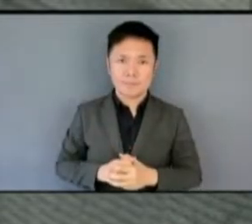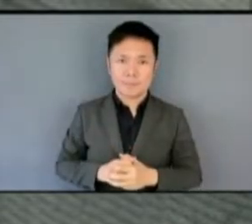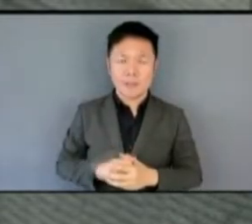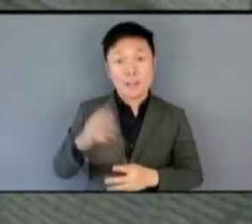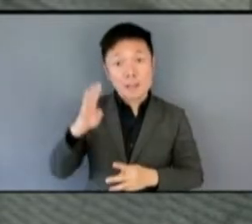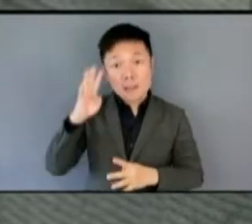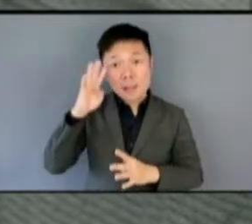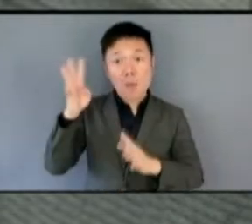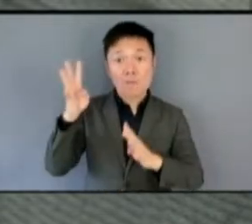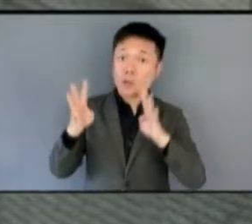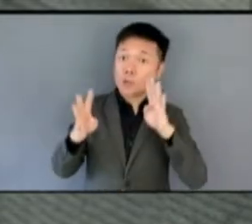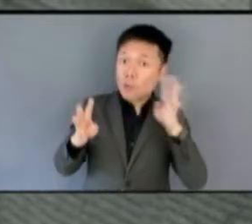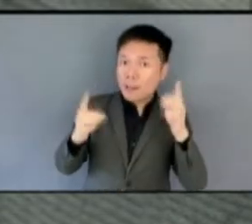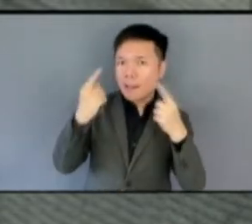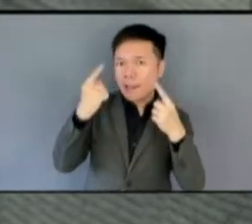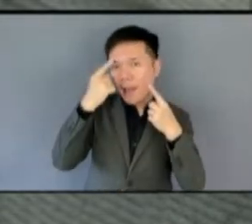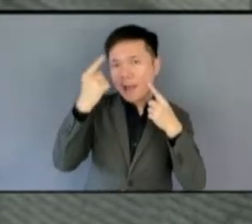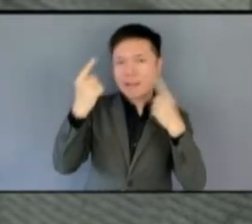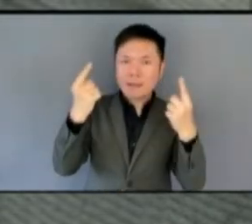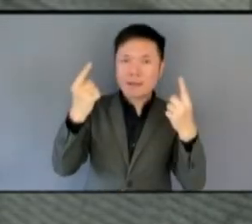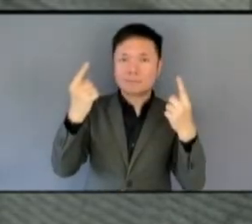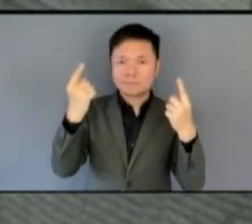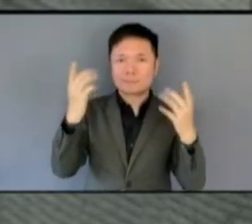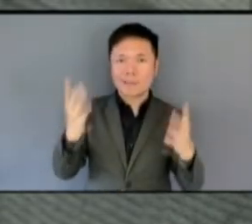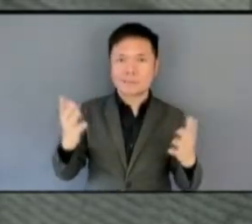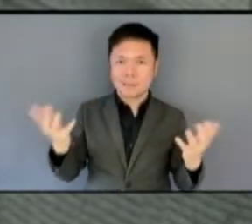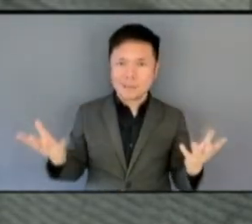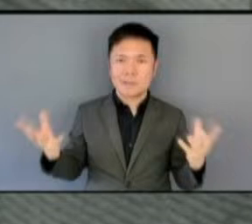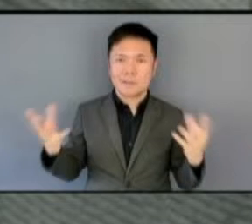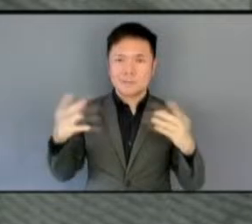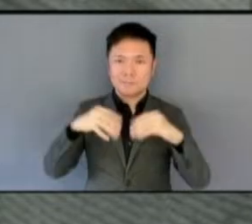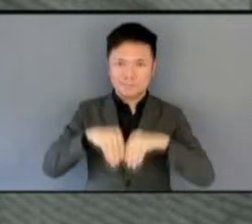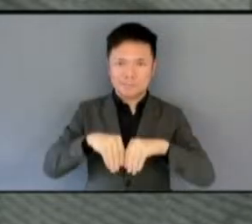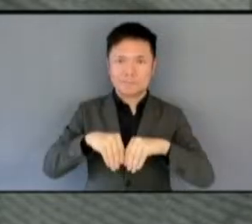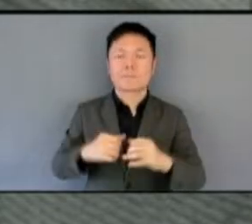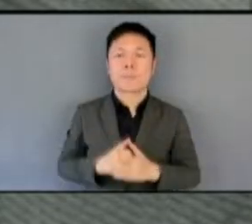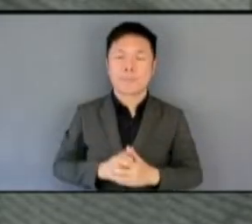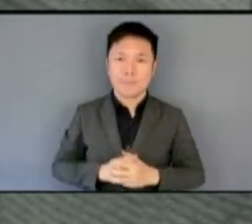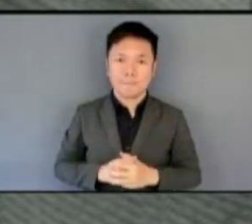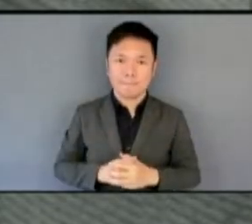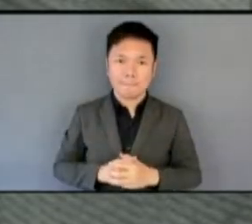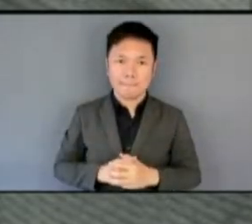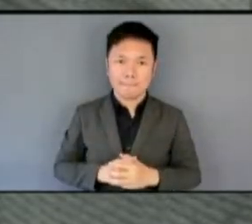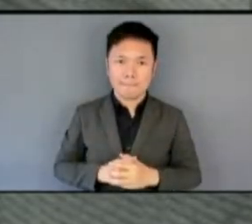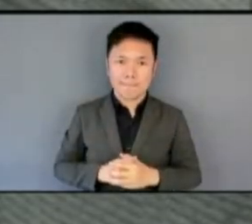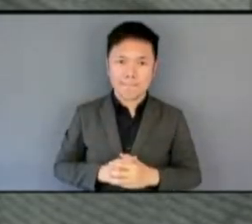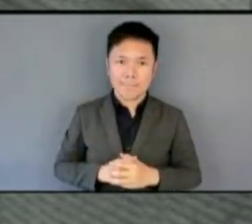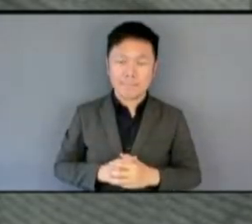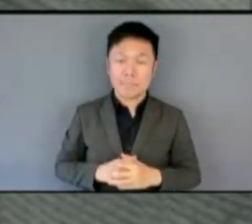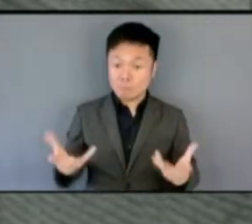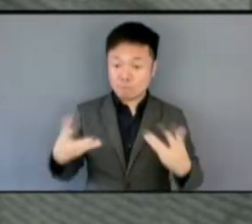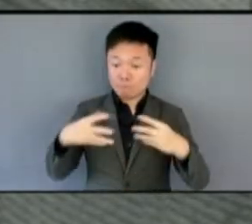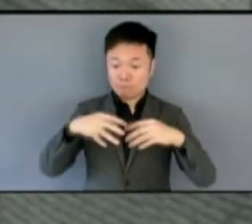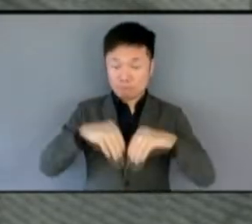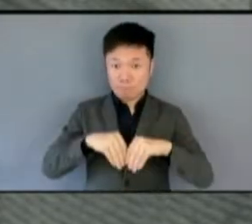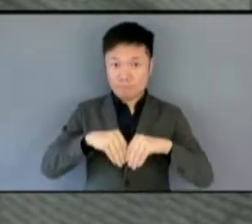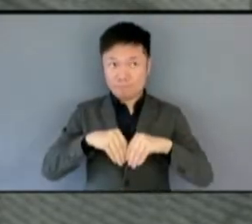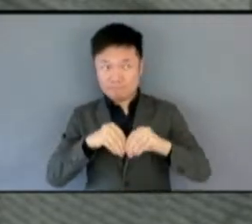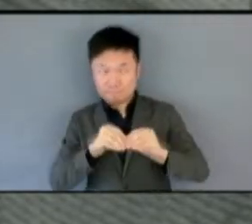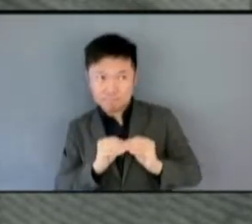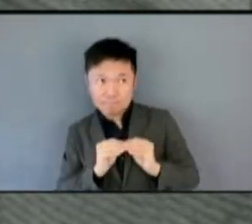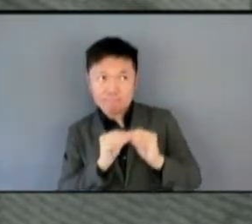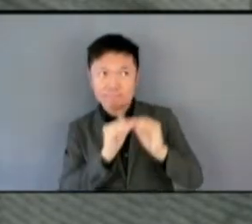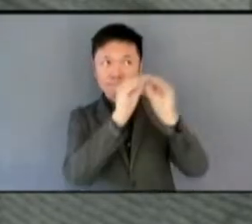innovations and ideas together to sort of move to this shift in the demography and